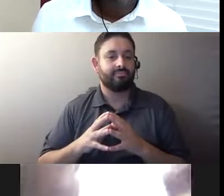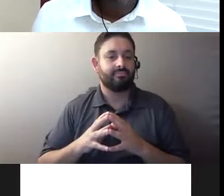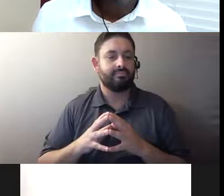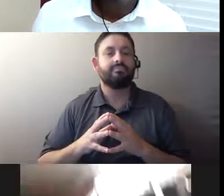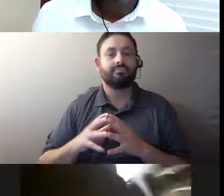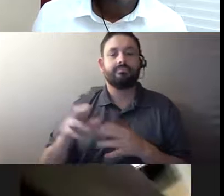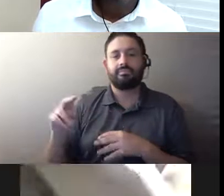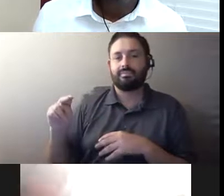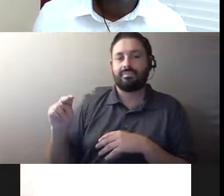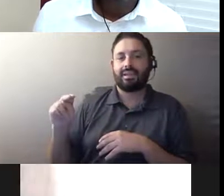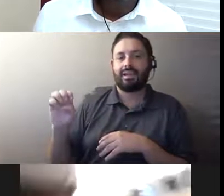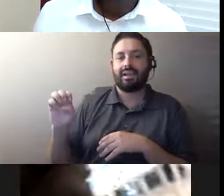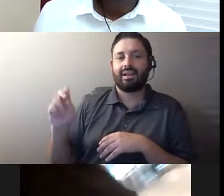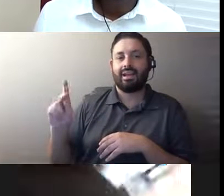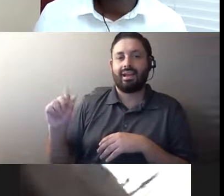is Nika Cleaver.